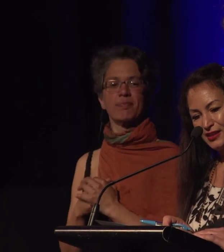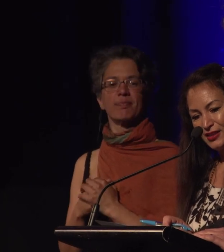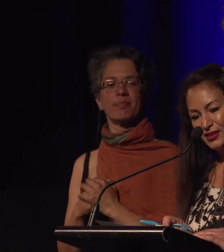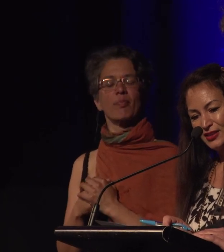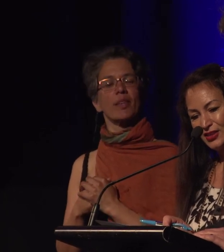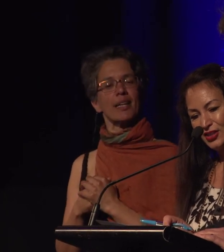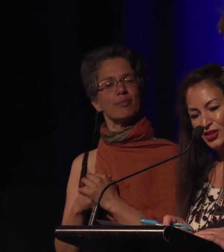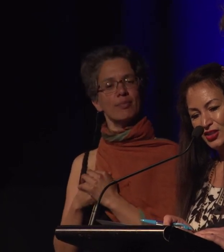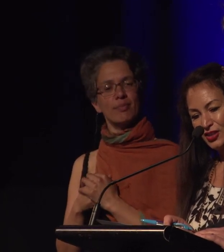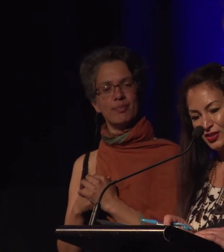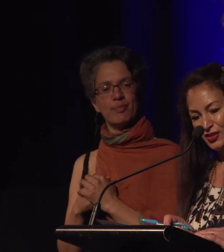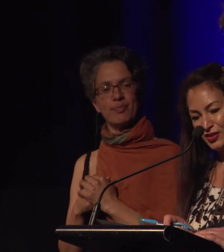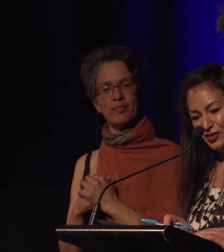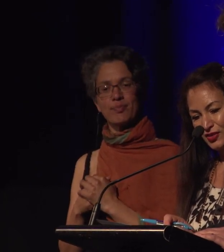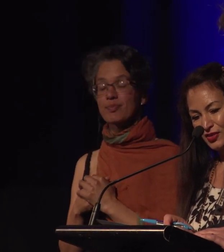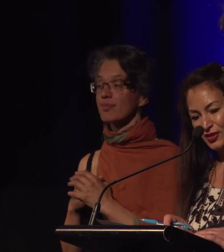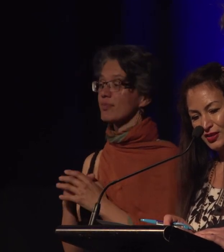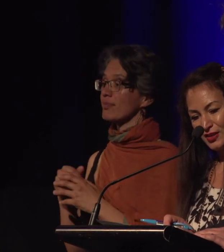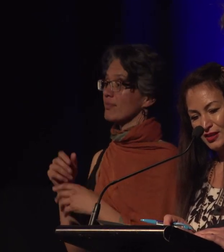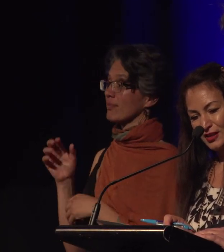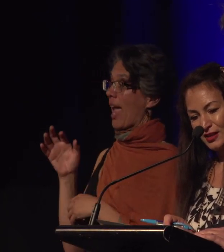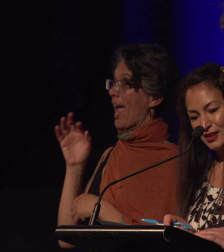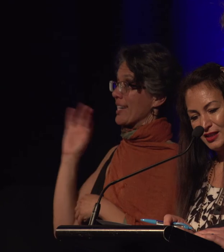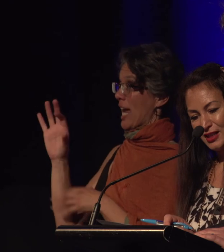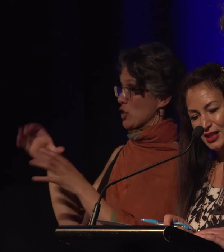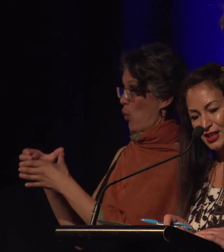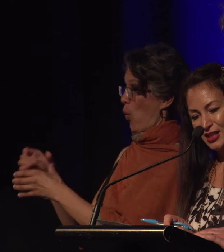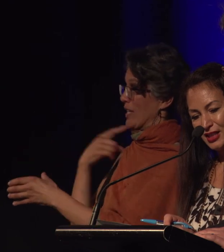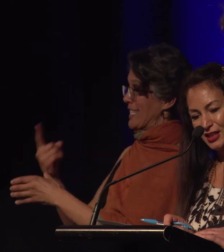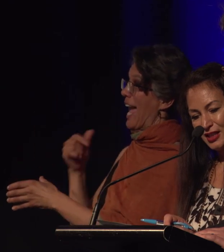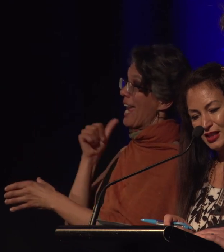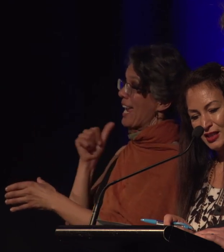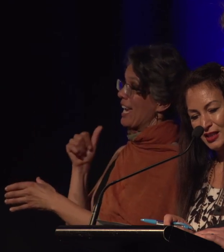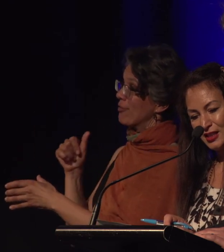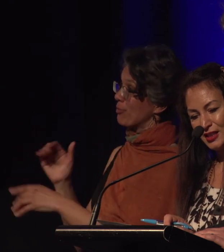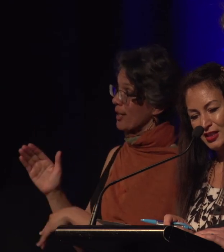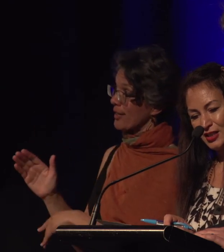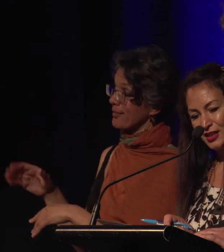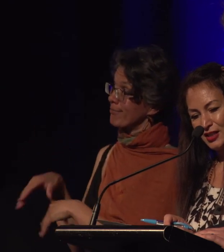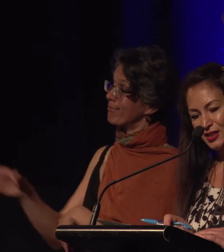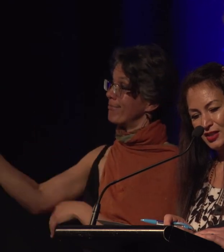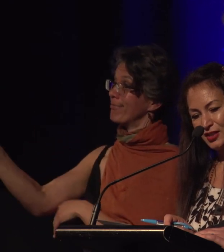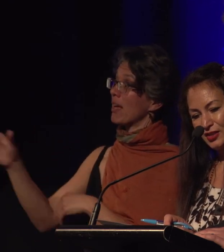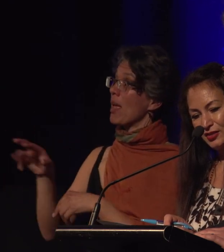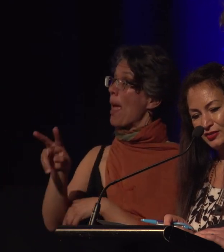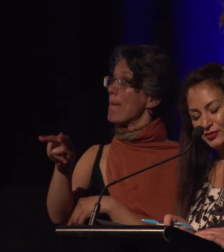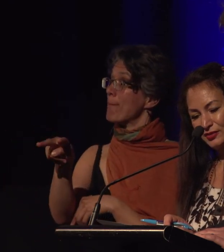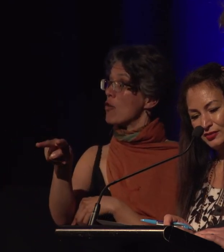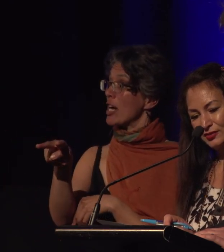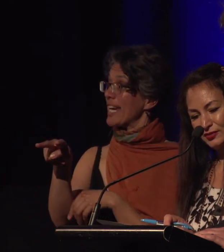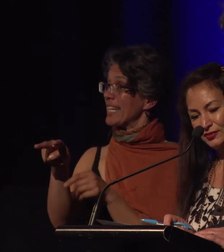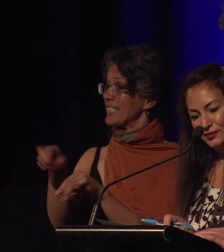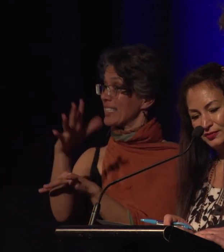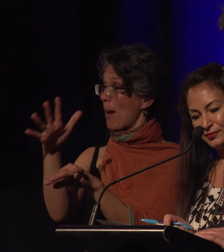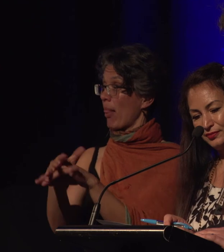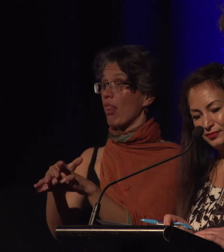Here we go. Apart from National saying that if they are elected, they will give a married couple an extra $13